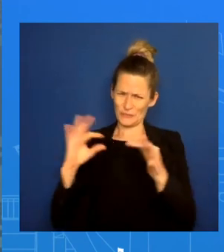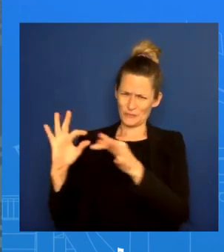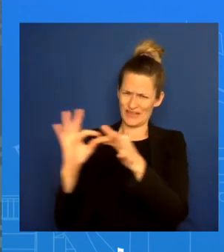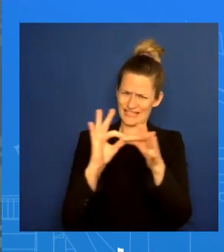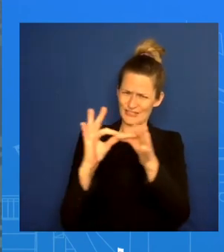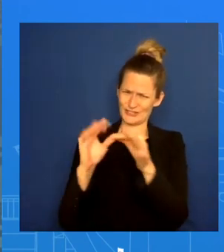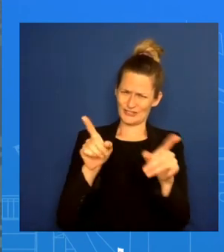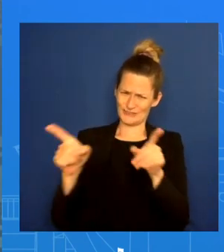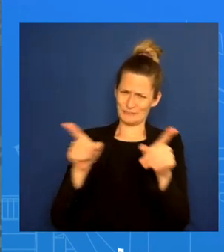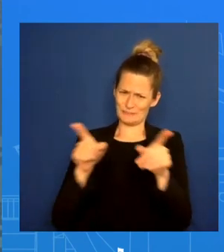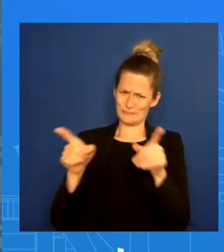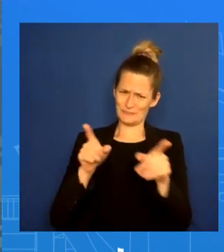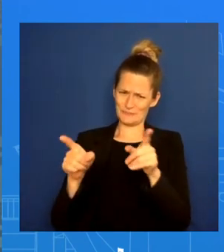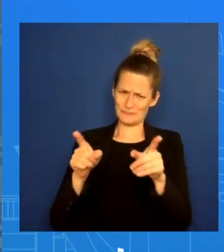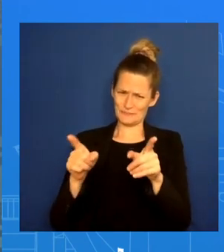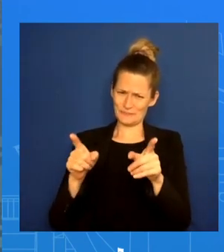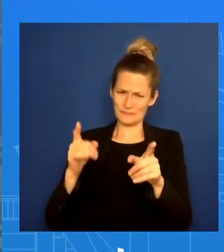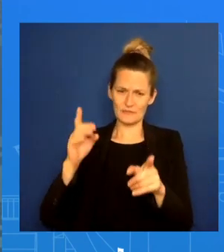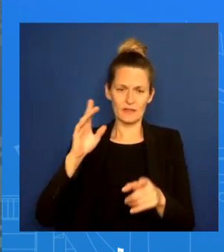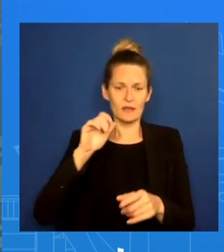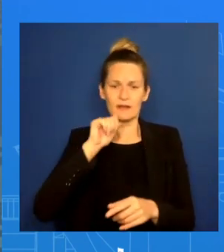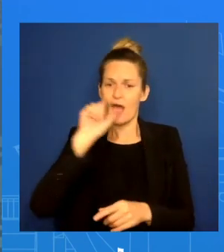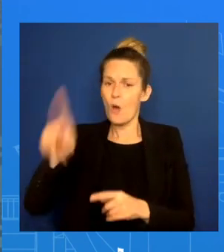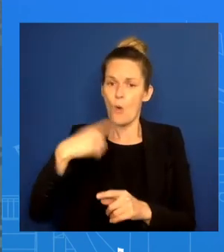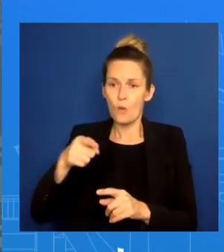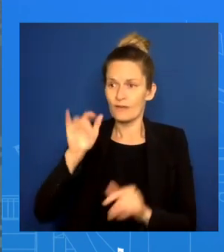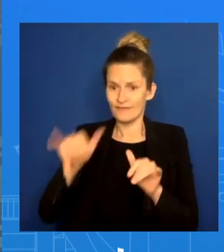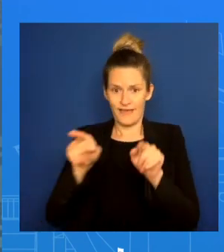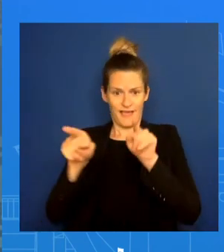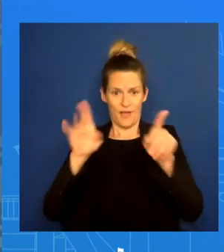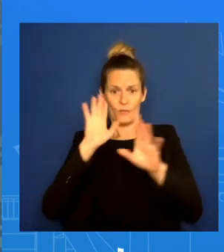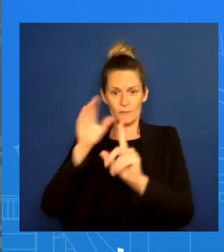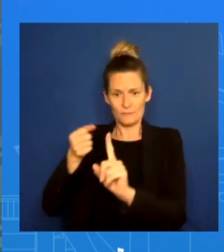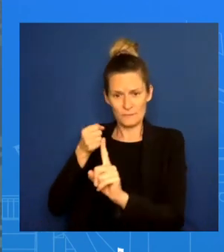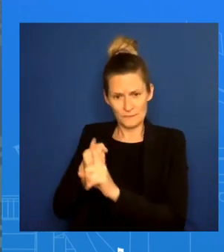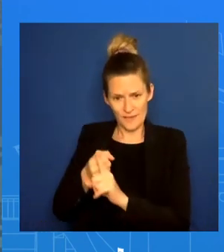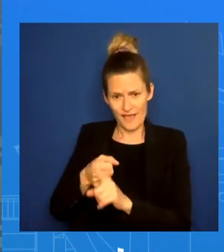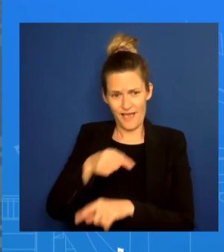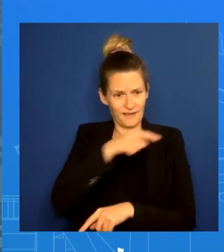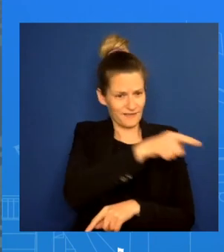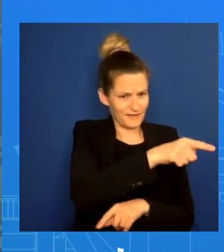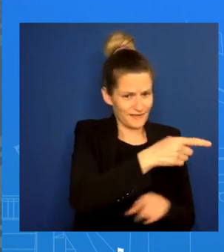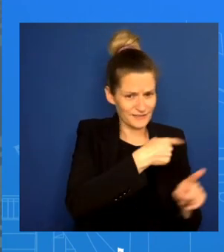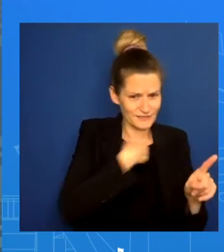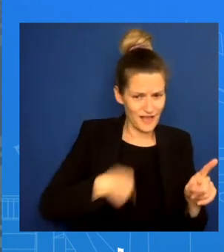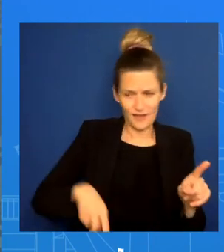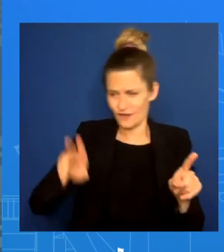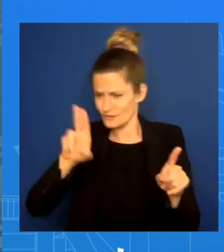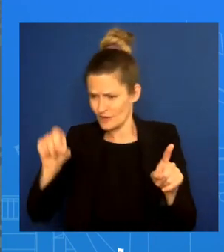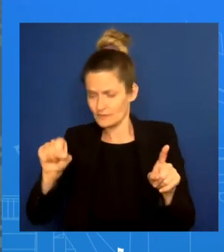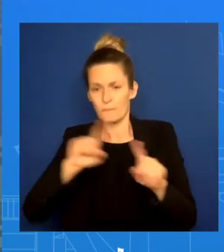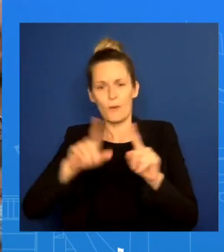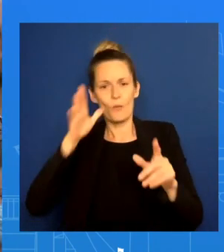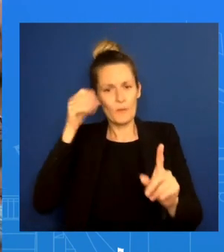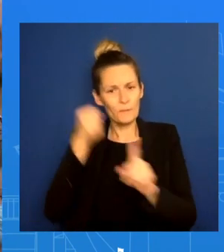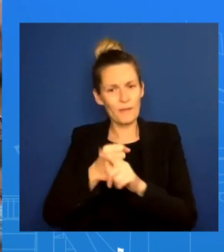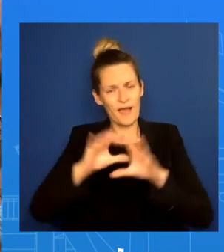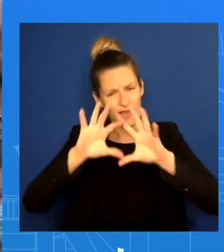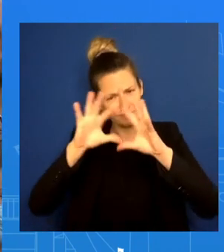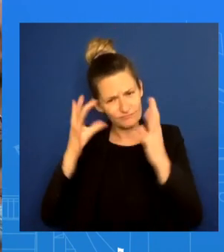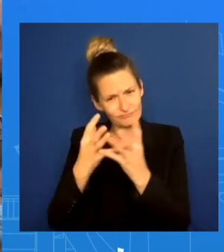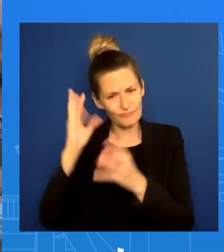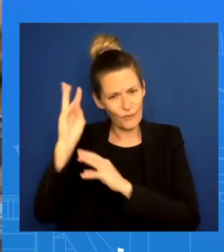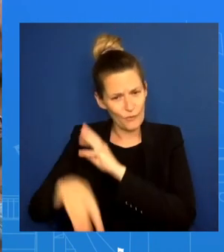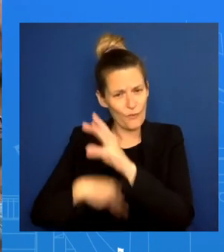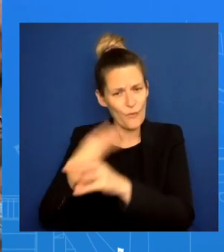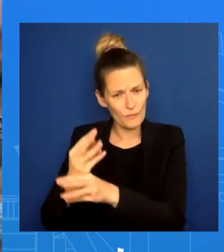clearly understands that, and will continue to work on that relationship. I just don't have a physical face-to-face meeting to talk about today. Does the president never have expressed any frustration, perhaps,